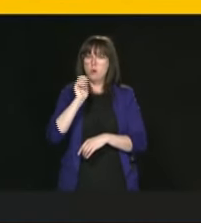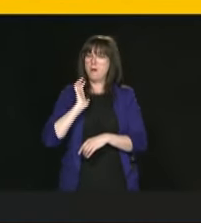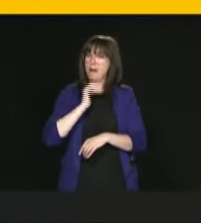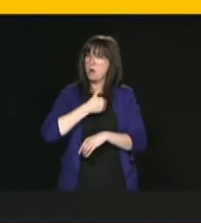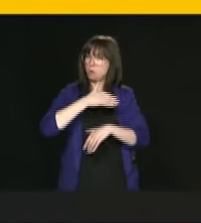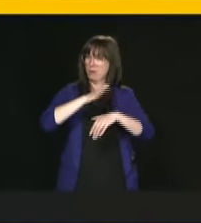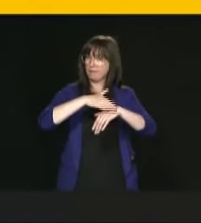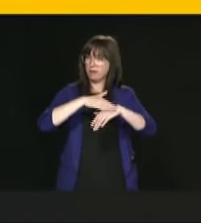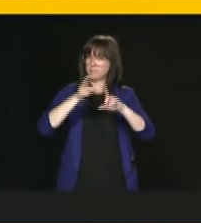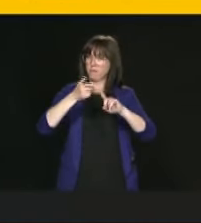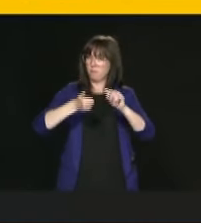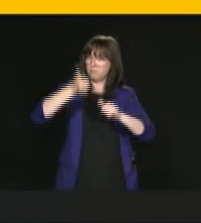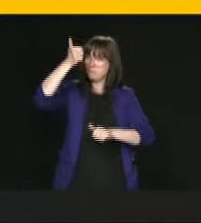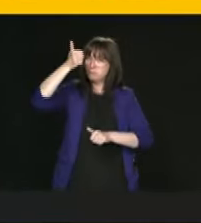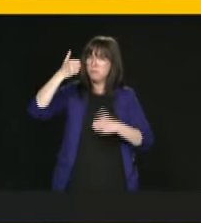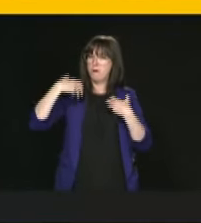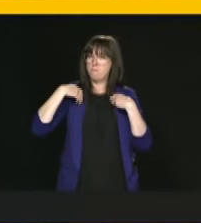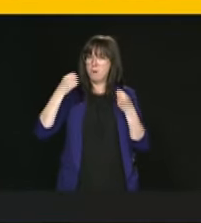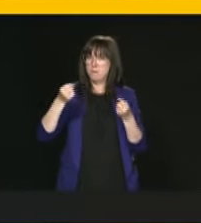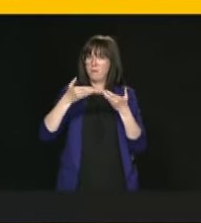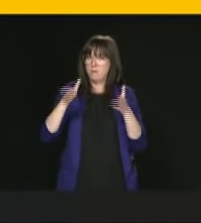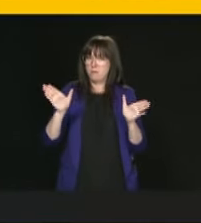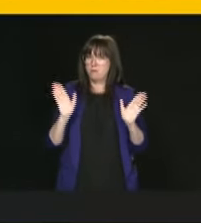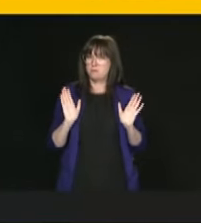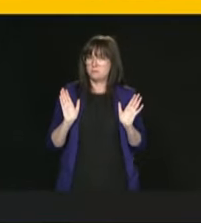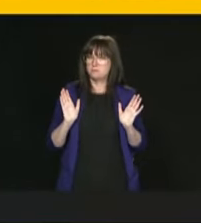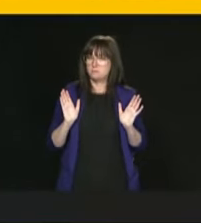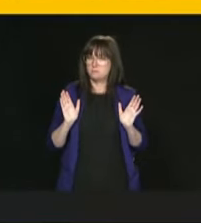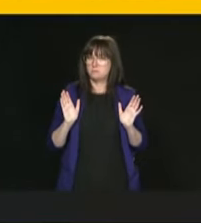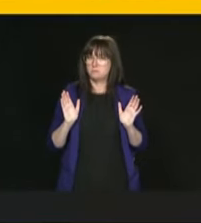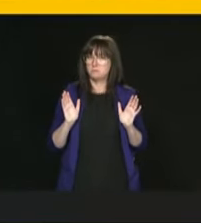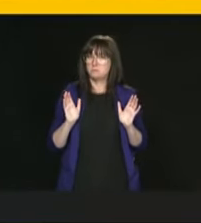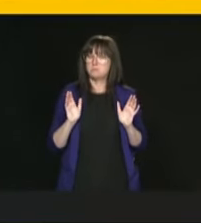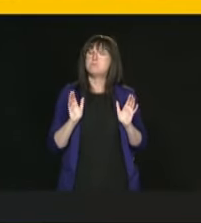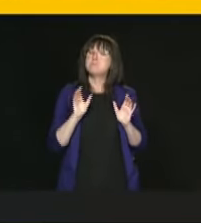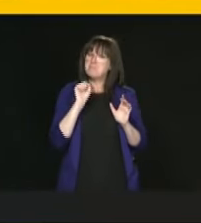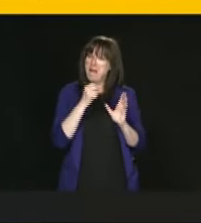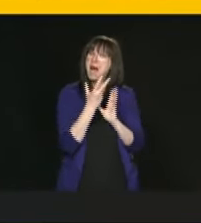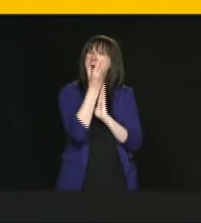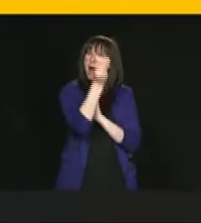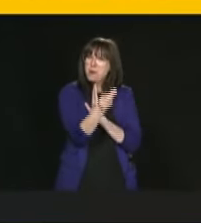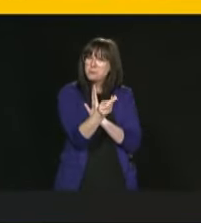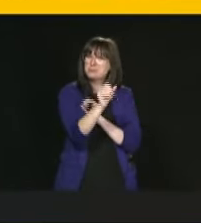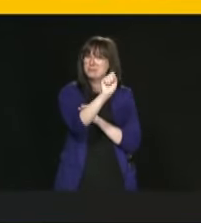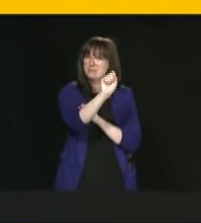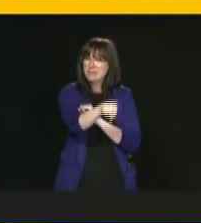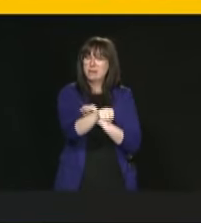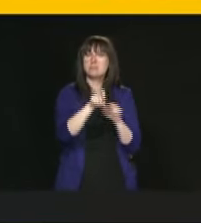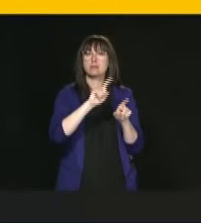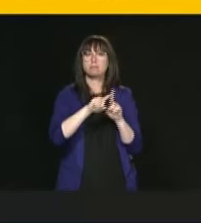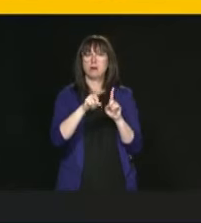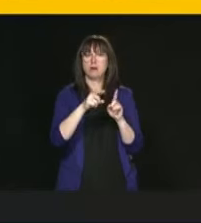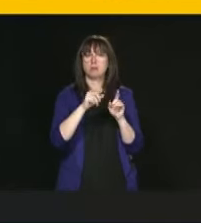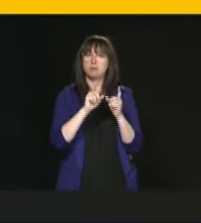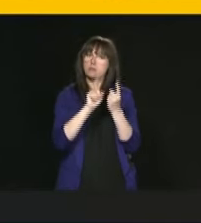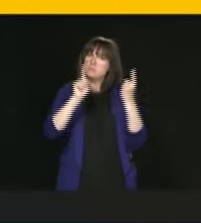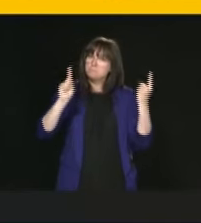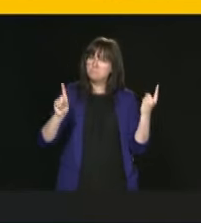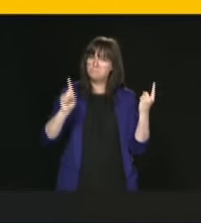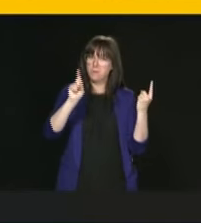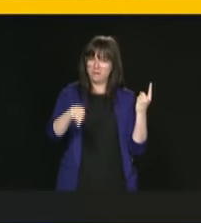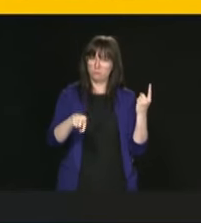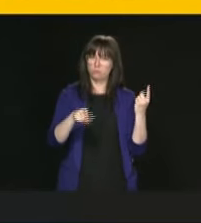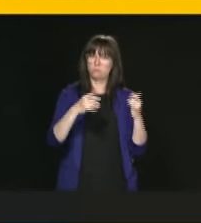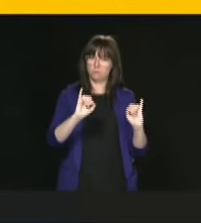I think the advice is to go outdoors, but you've got to observe social distancing measures. So it is